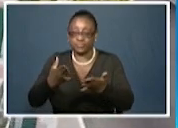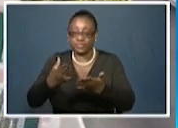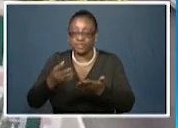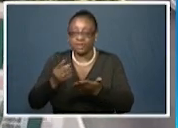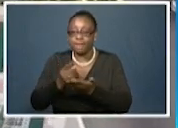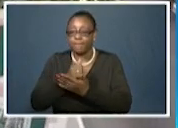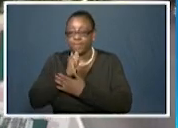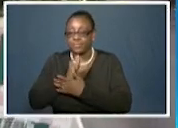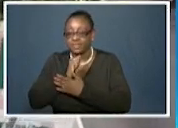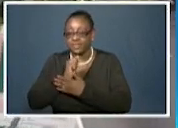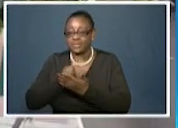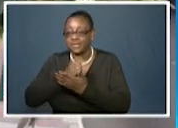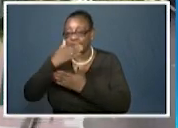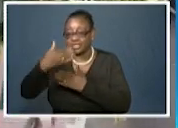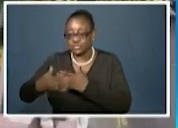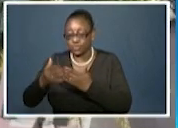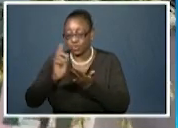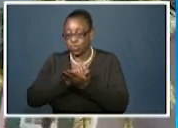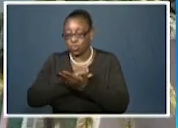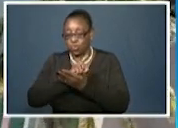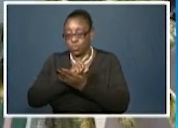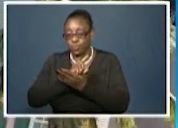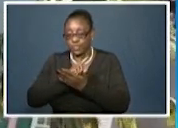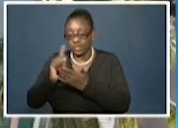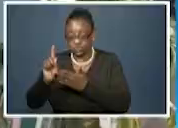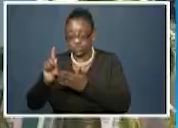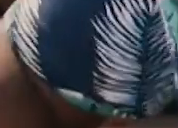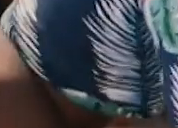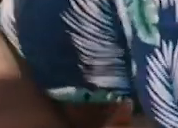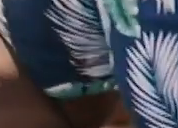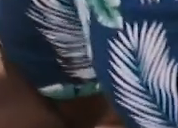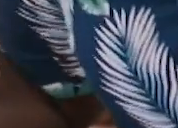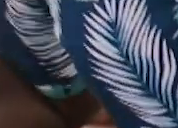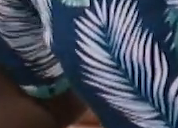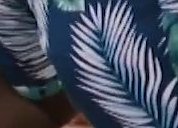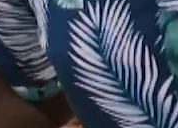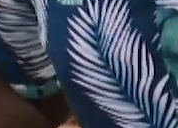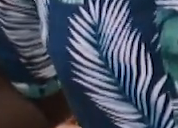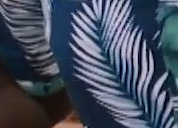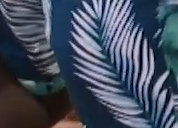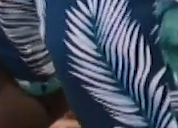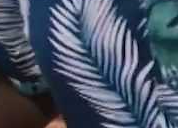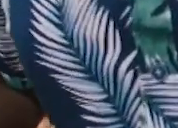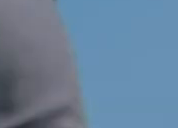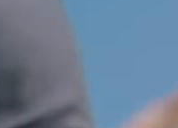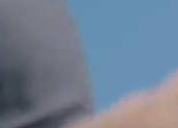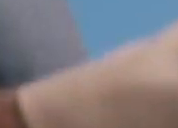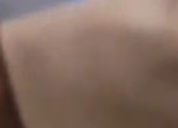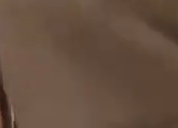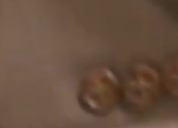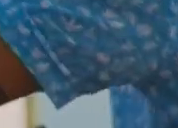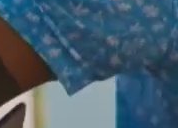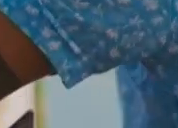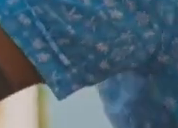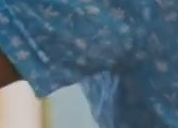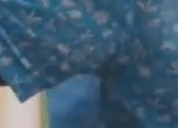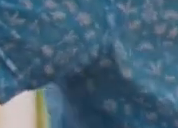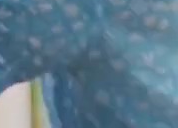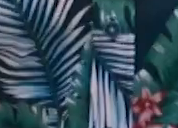week, Wednesday. For the Bahamas Tonight, I'm Carla Palmer. What? Check old girl, boy. Say she getting married?